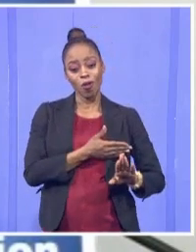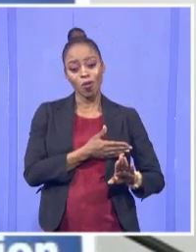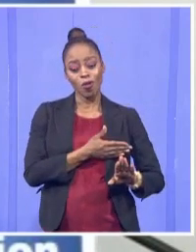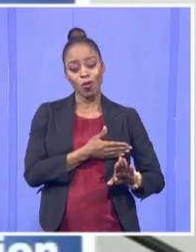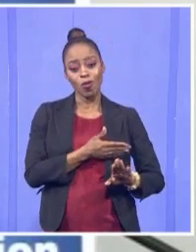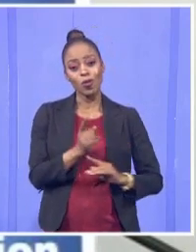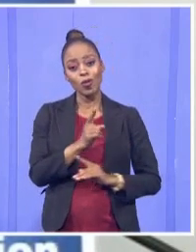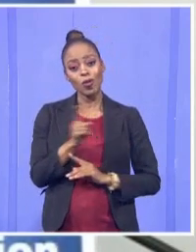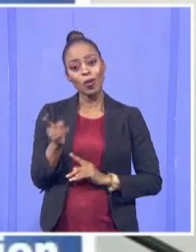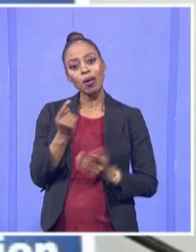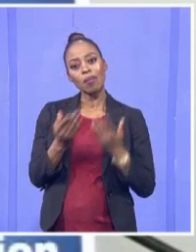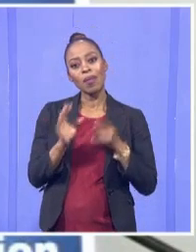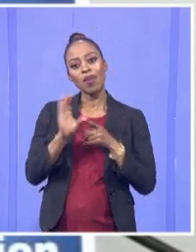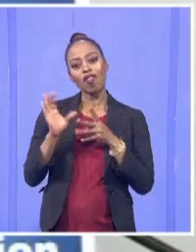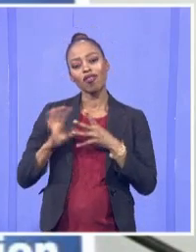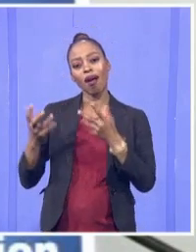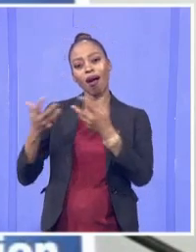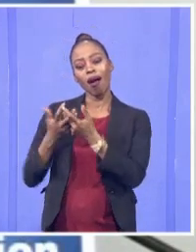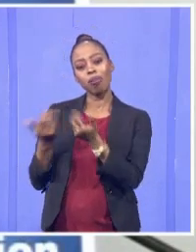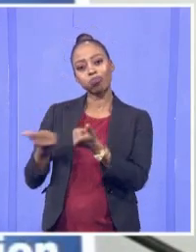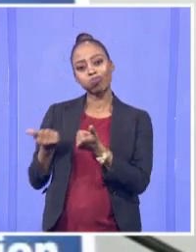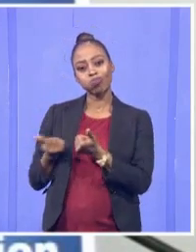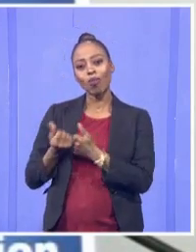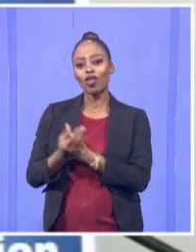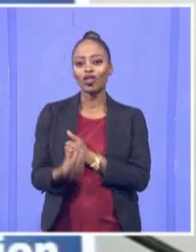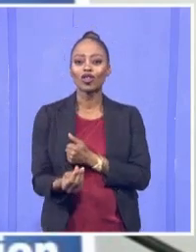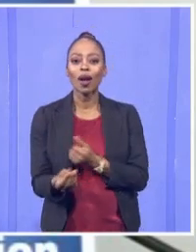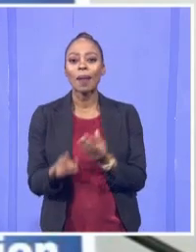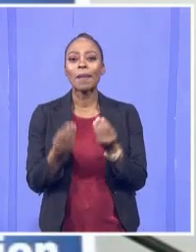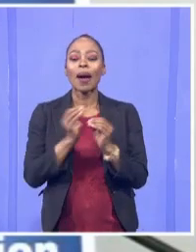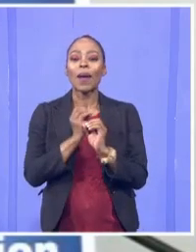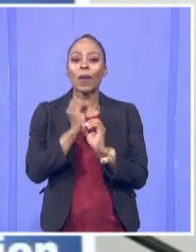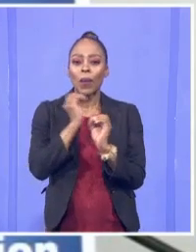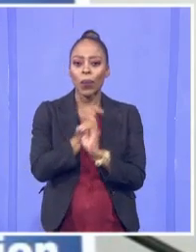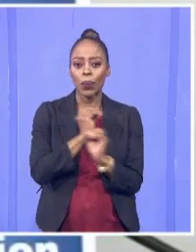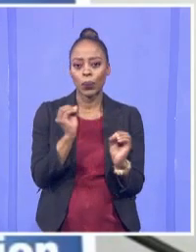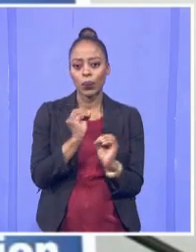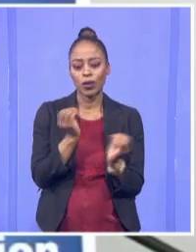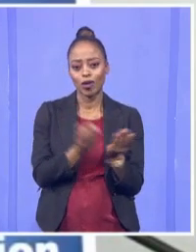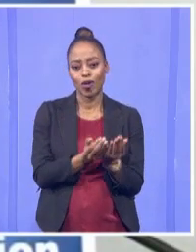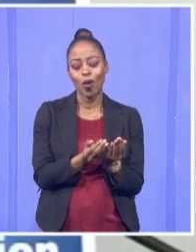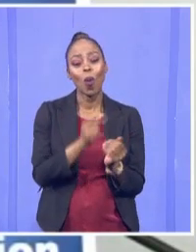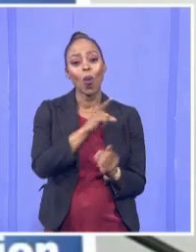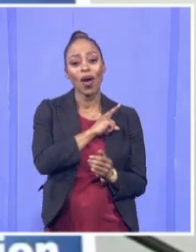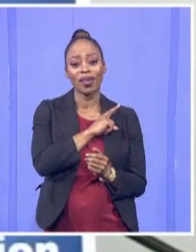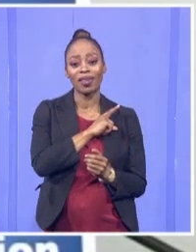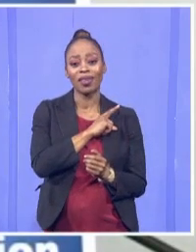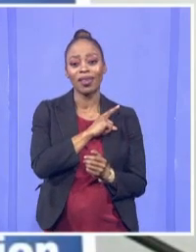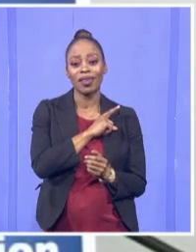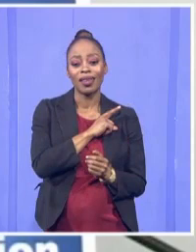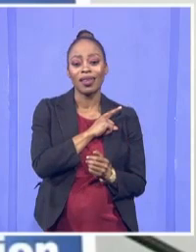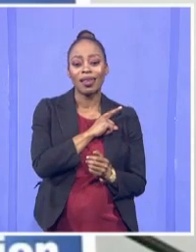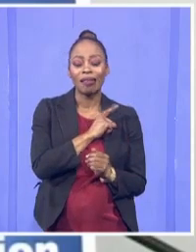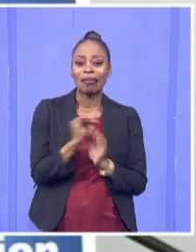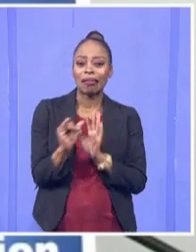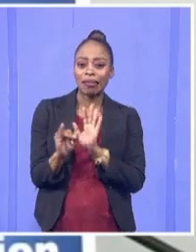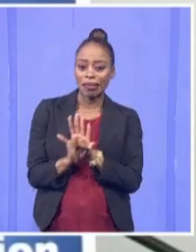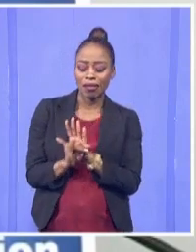you might meet this criteria and a child might not be placed on the basis that we have